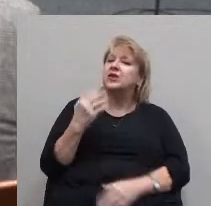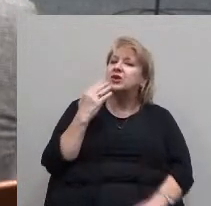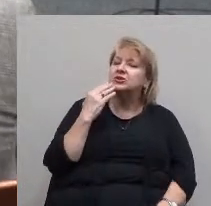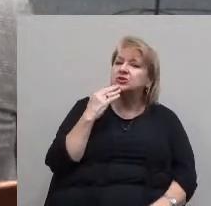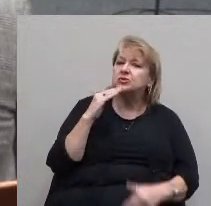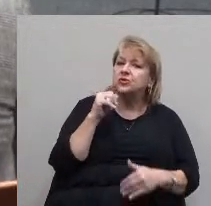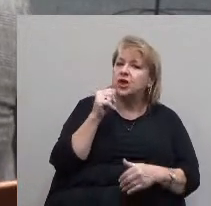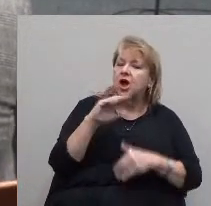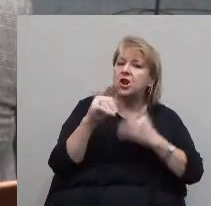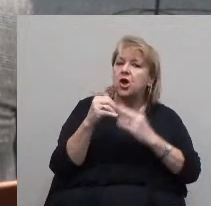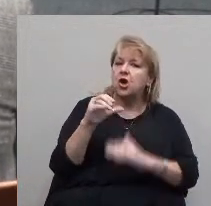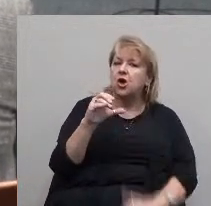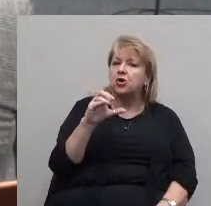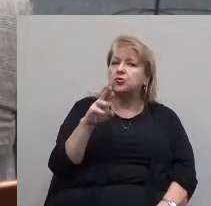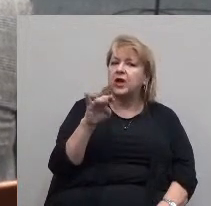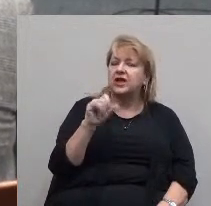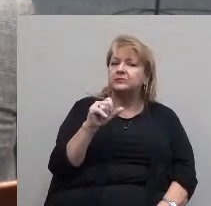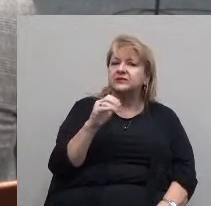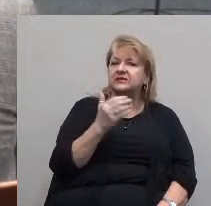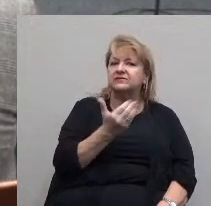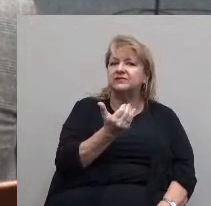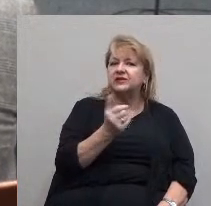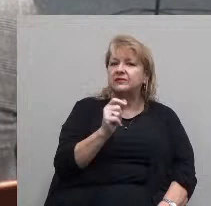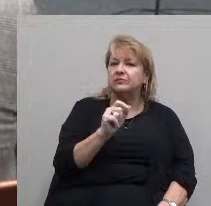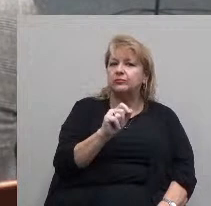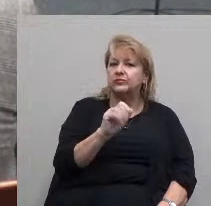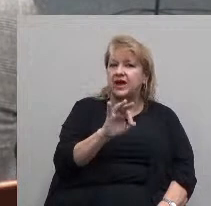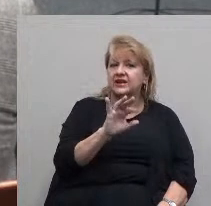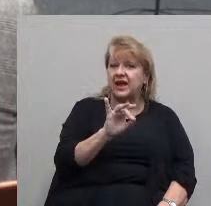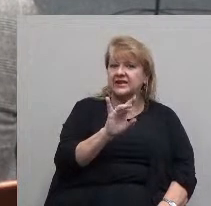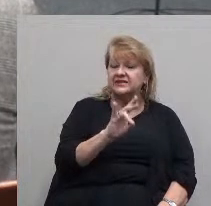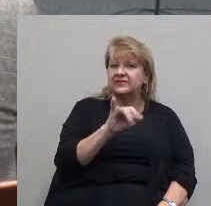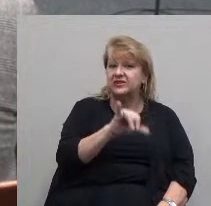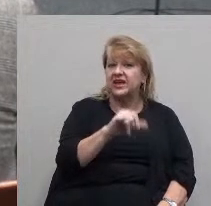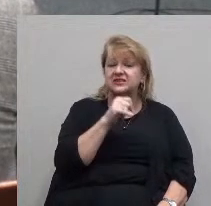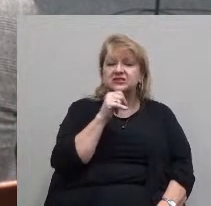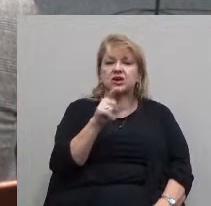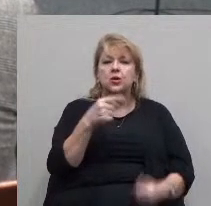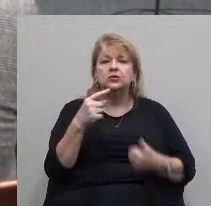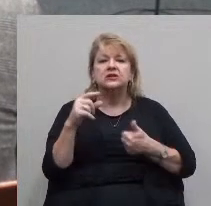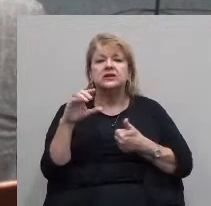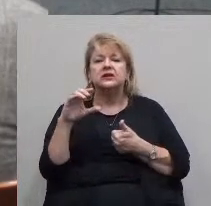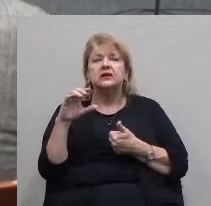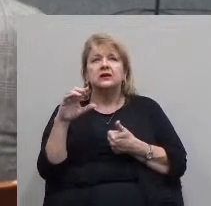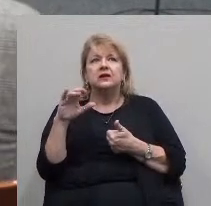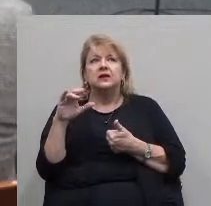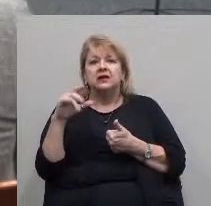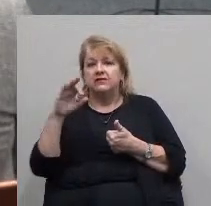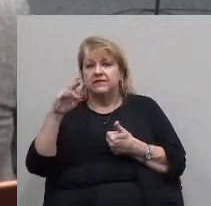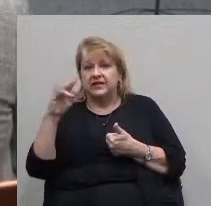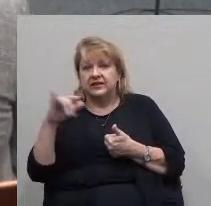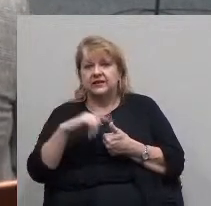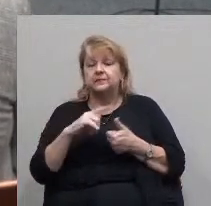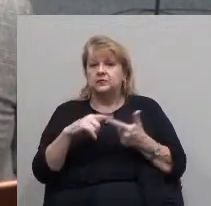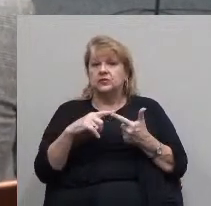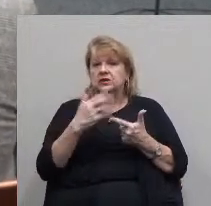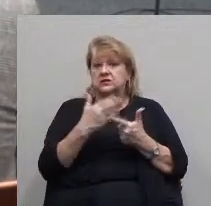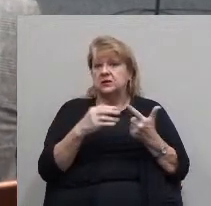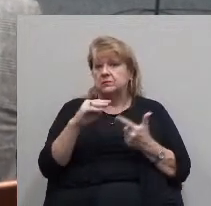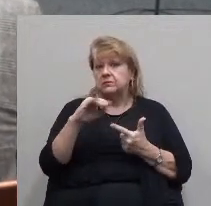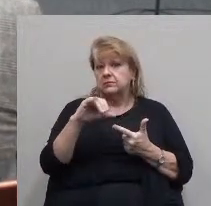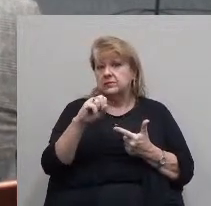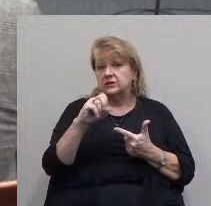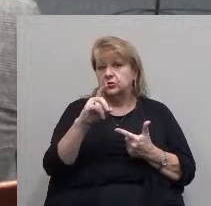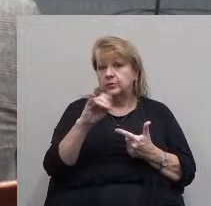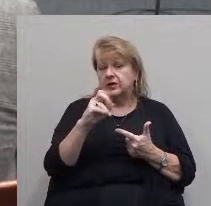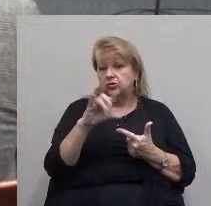in 15587.1 are felonies. There's misdemeanors in there too, like contrib and that sort of thing, or, some of